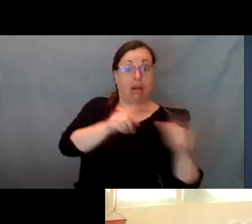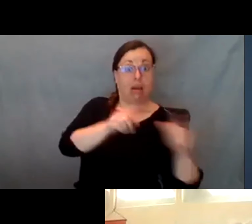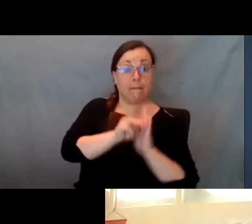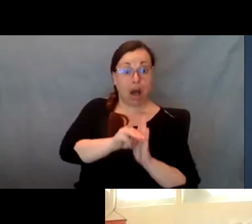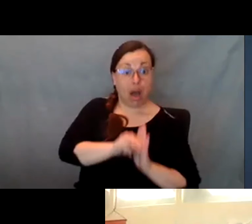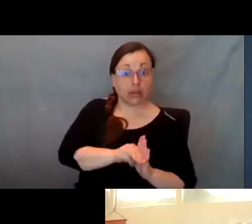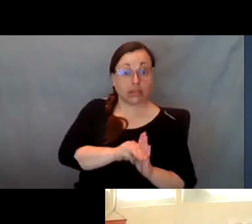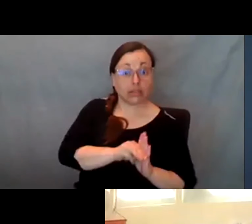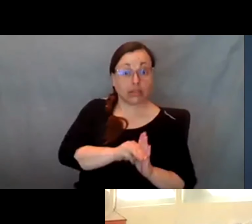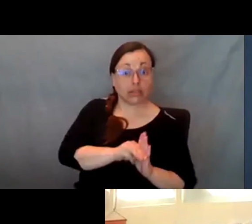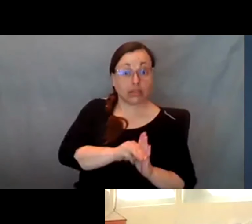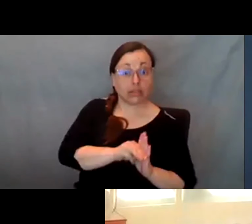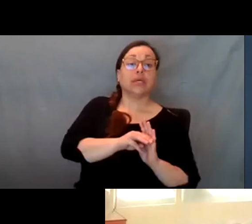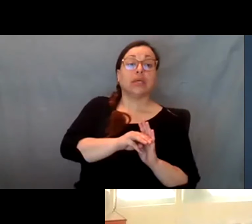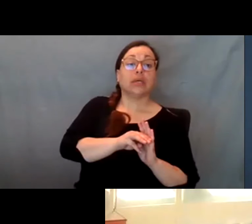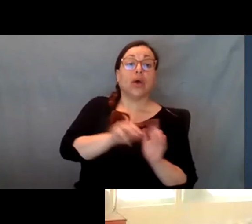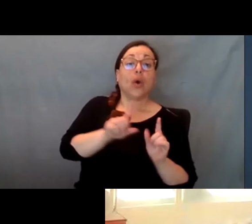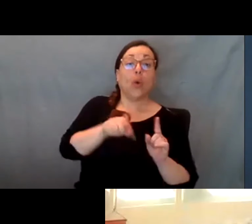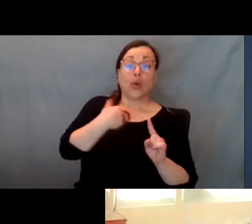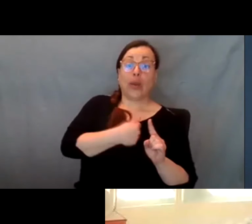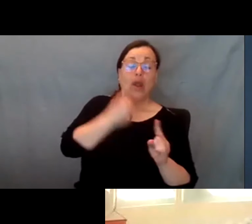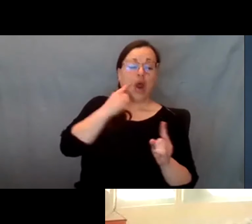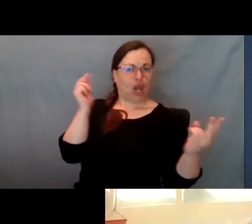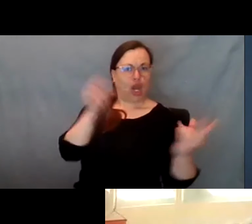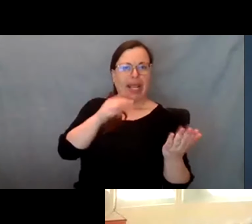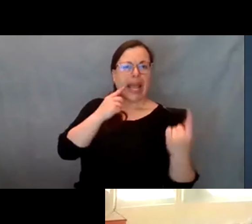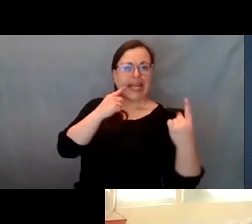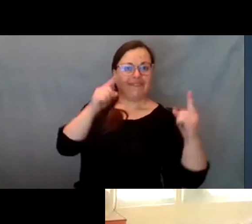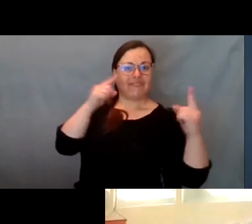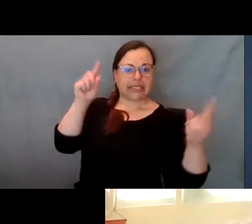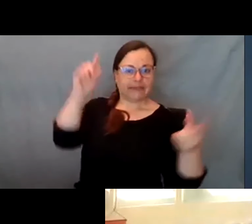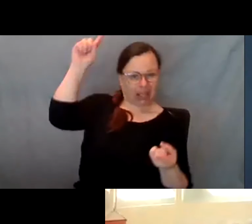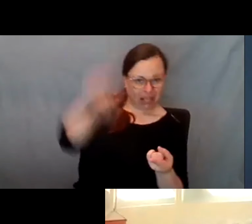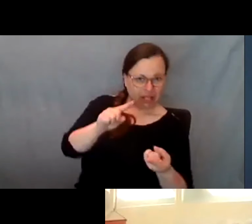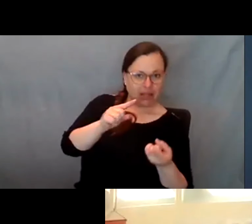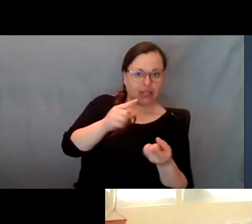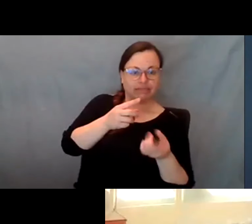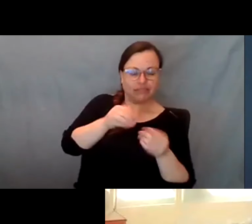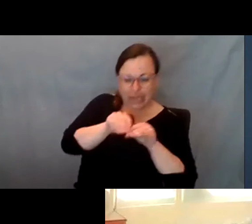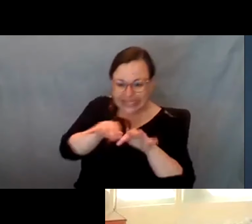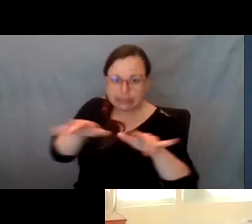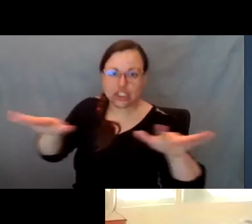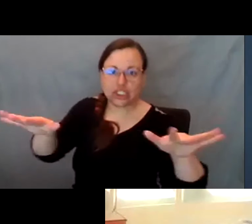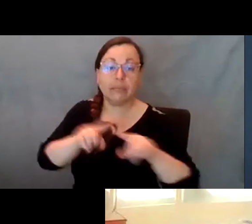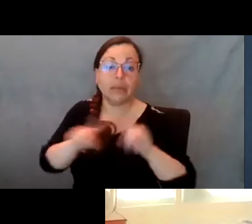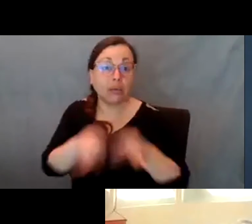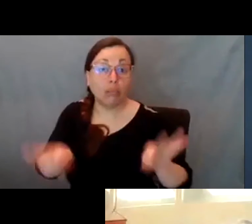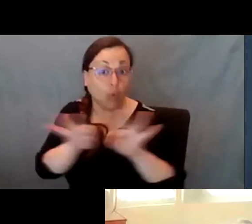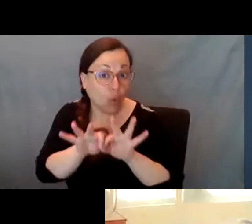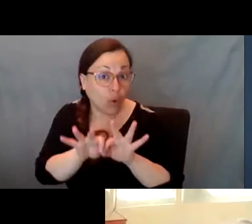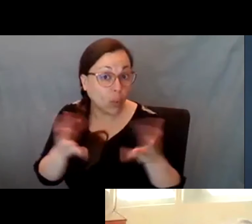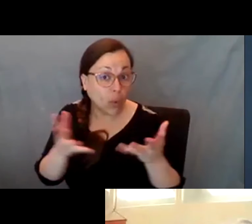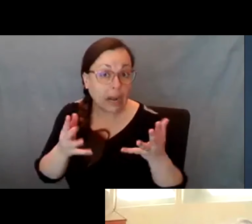about effect on transmission, is that nonetheless, what is critical is that the majority of the people who are at